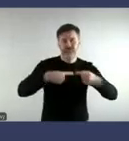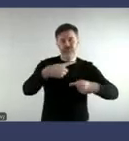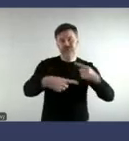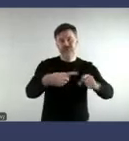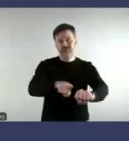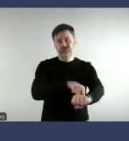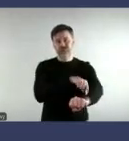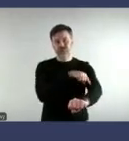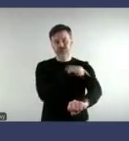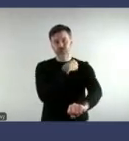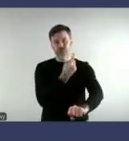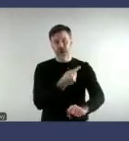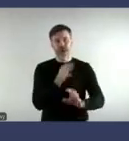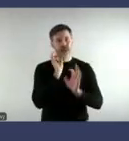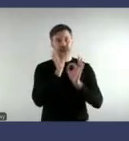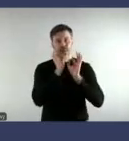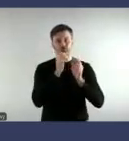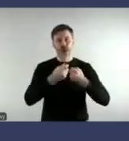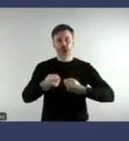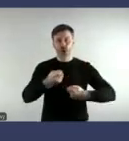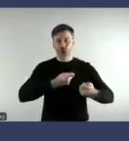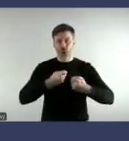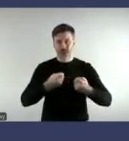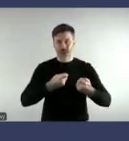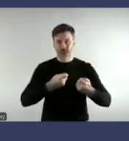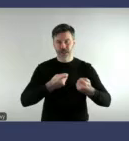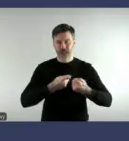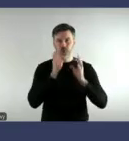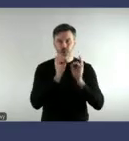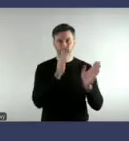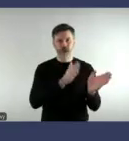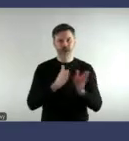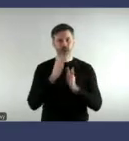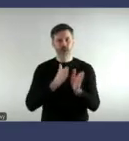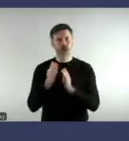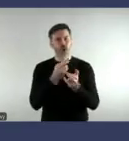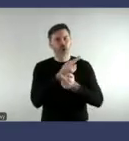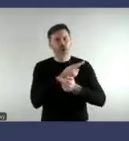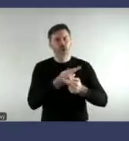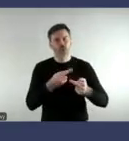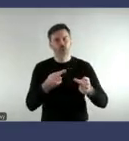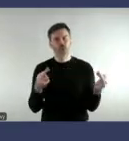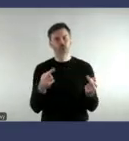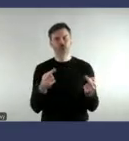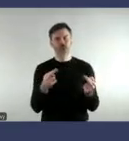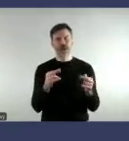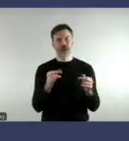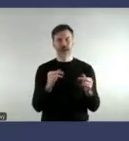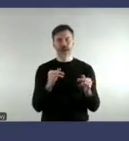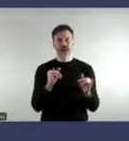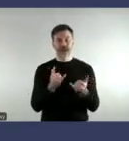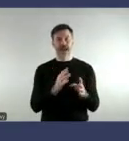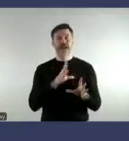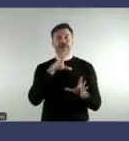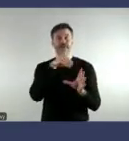very well-established tradition in this field of good coordination, good preparation of different